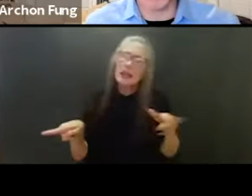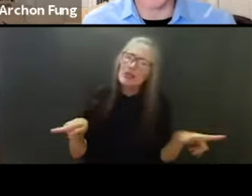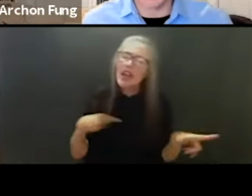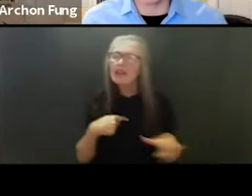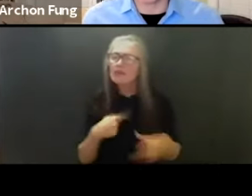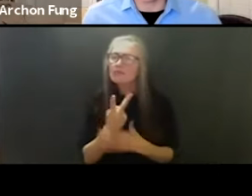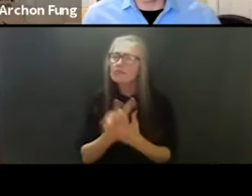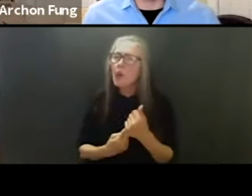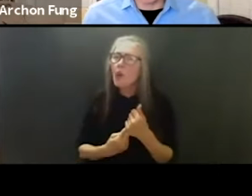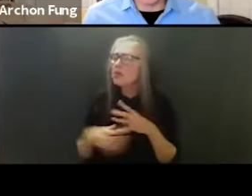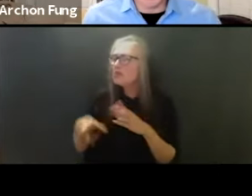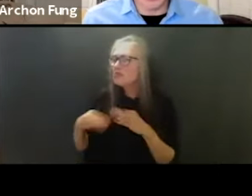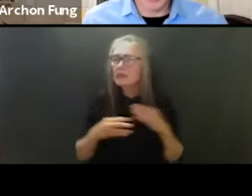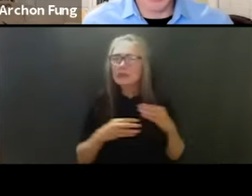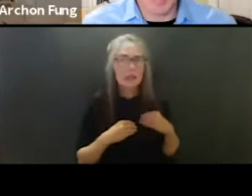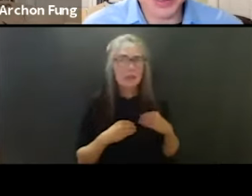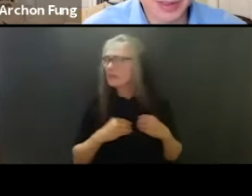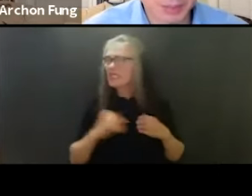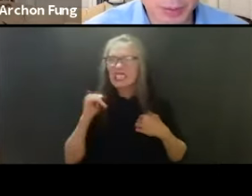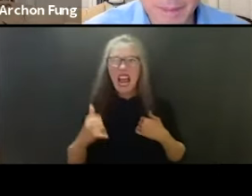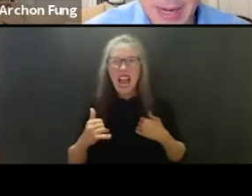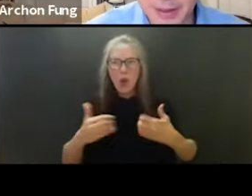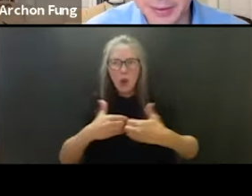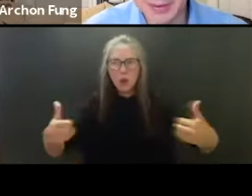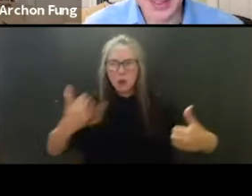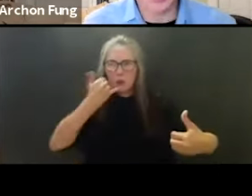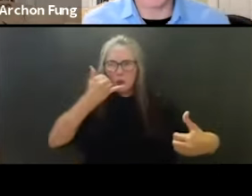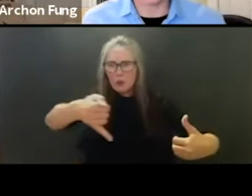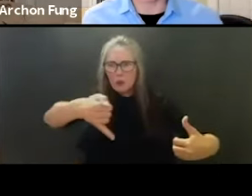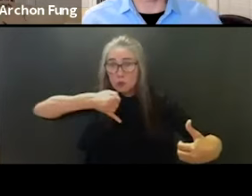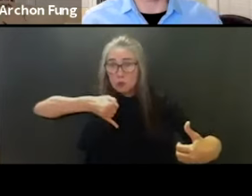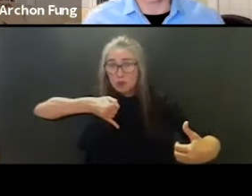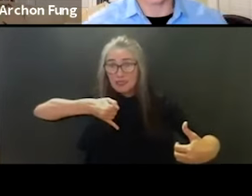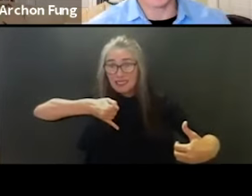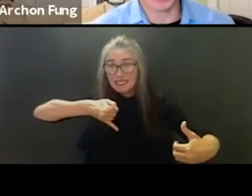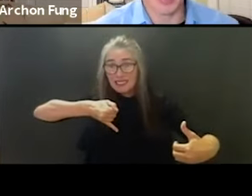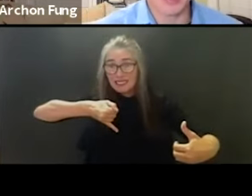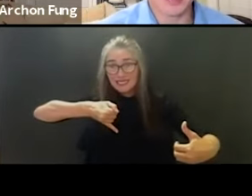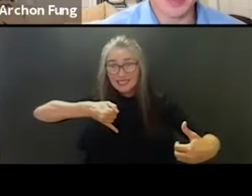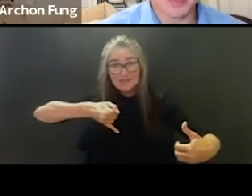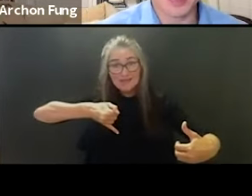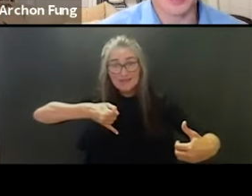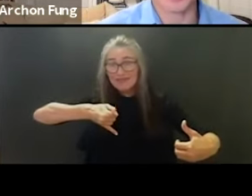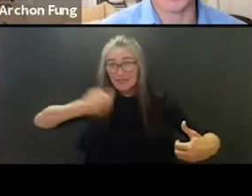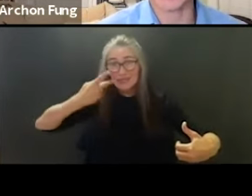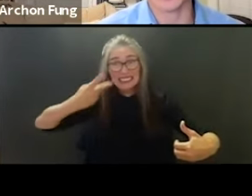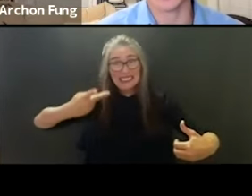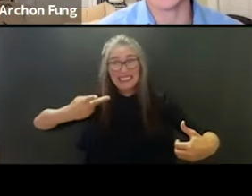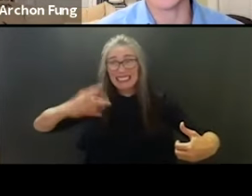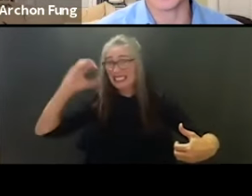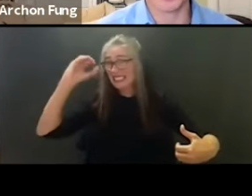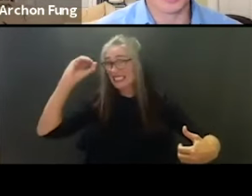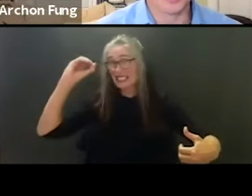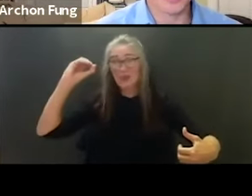members of Congress between the most liberal Republican and the most conservative Democrat. That's a big